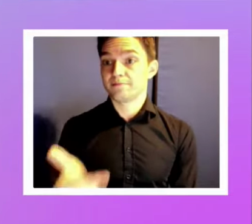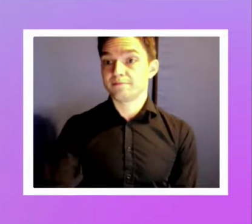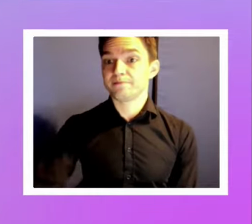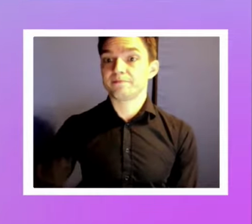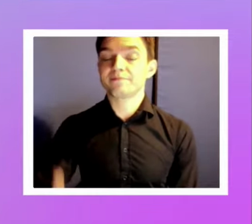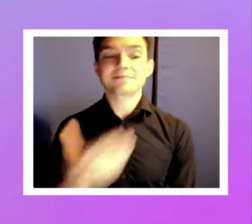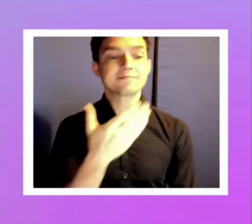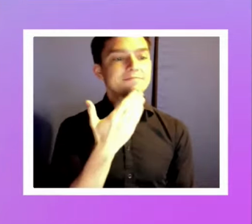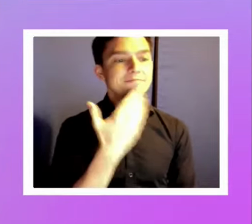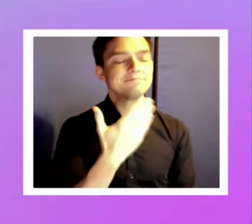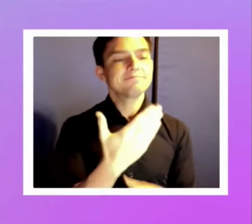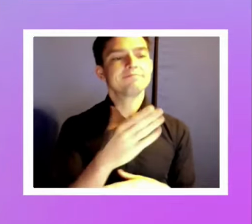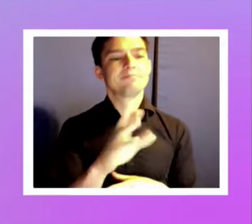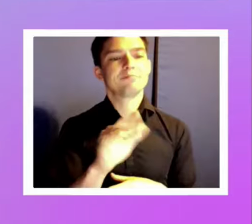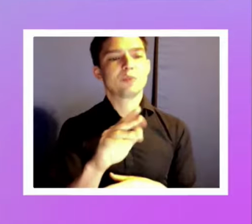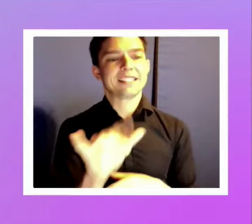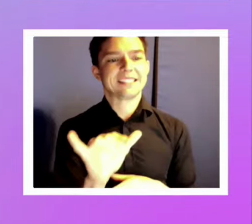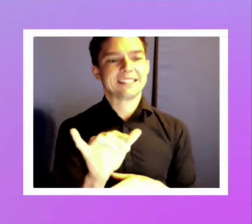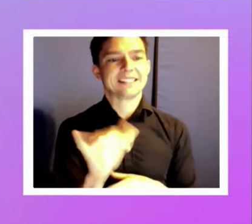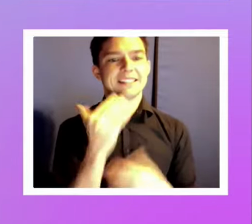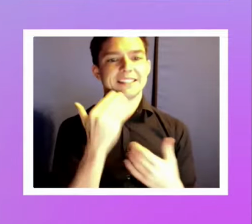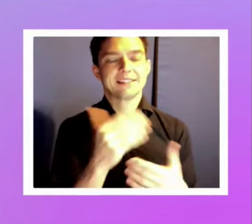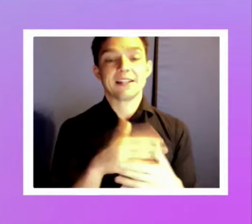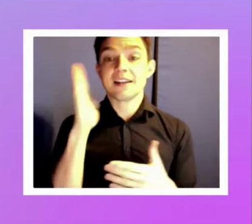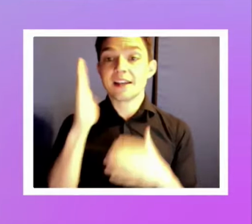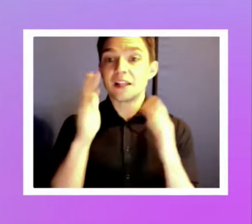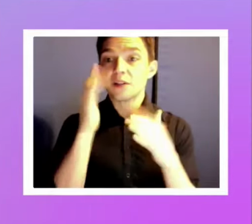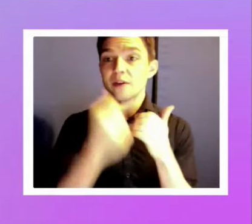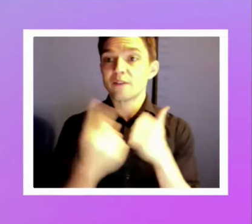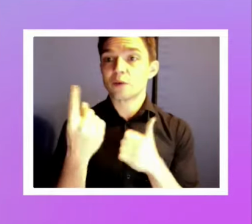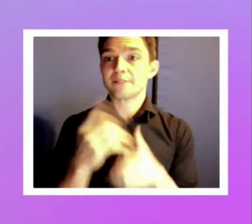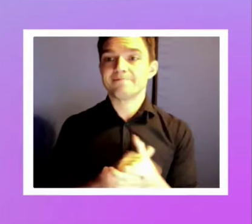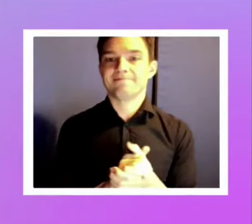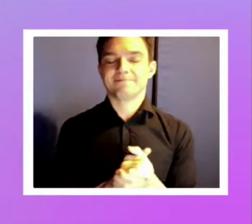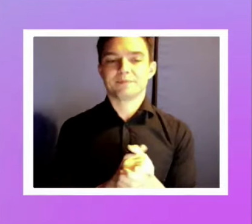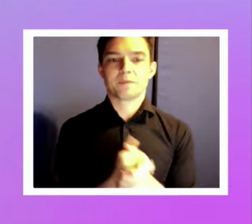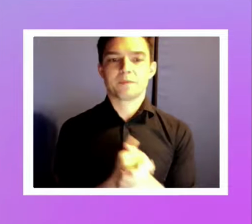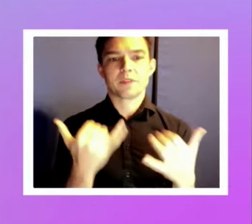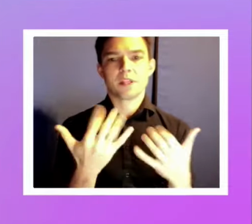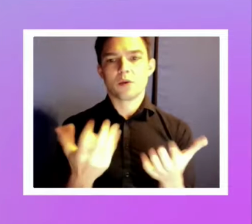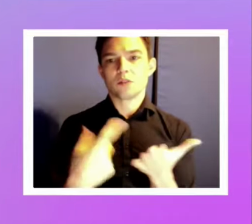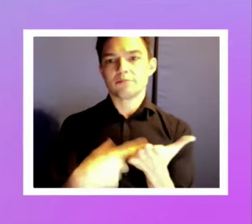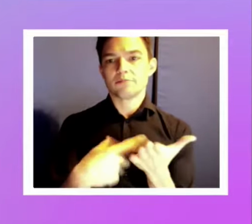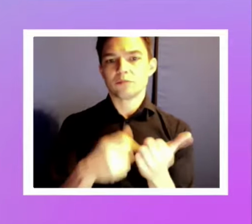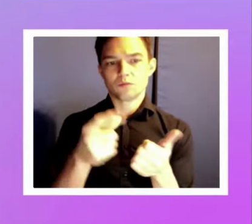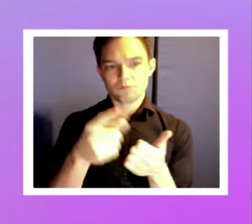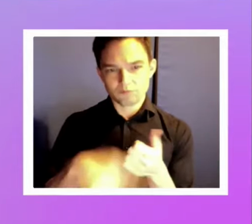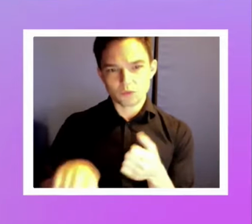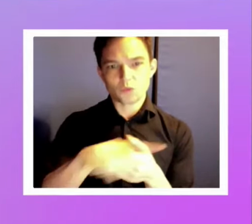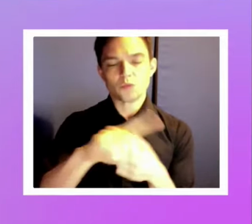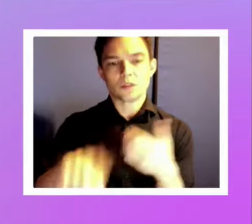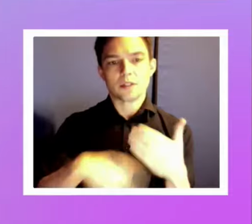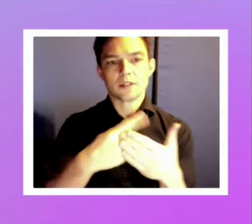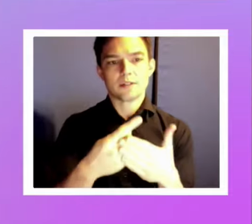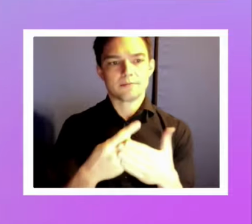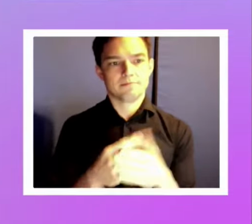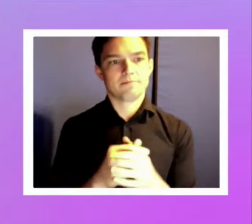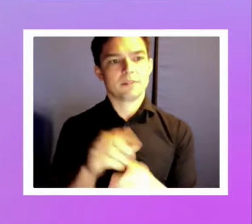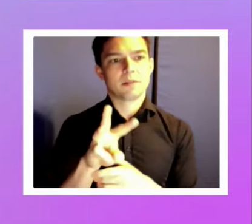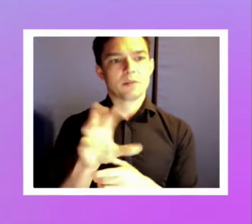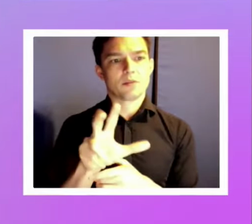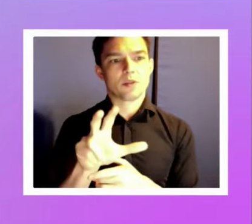Thank you, Brandy. So, hello everyone. Today I want to talk to you about the W3C